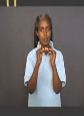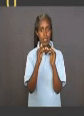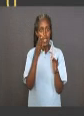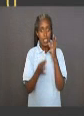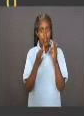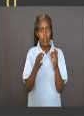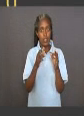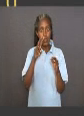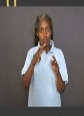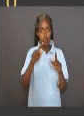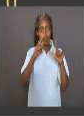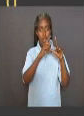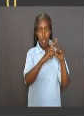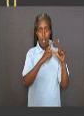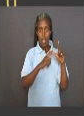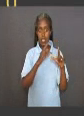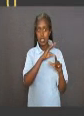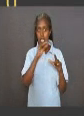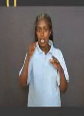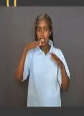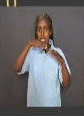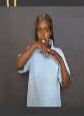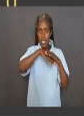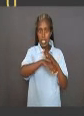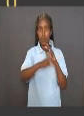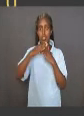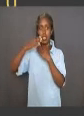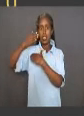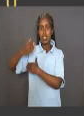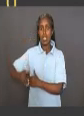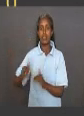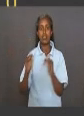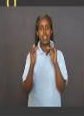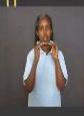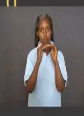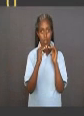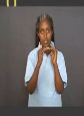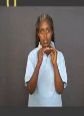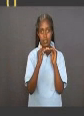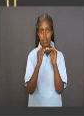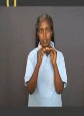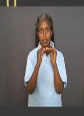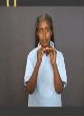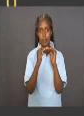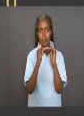if 2 angles and the included side are congruent,